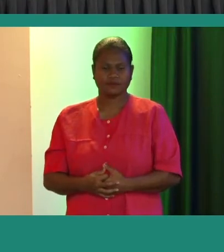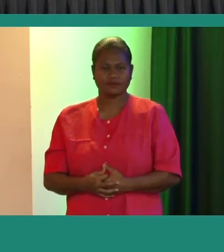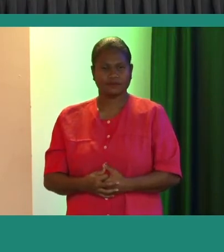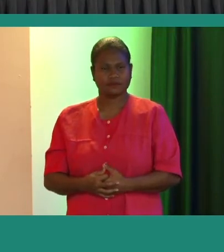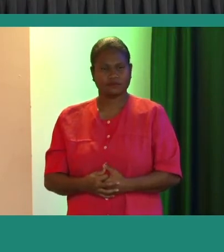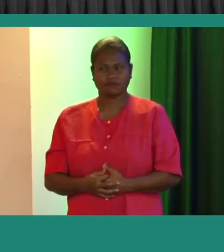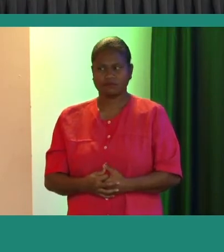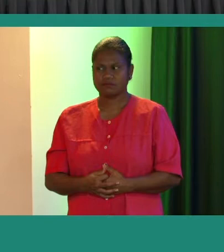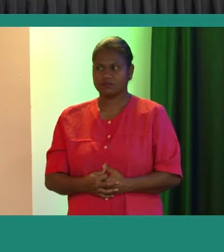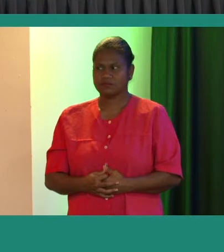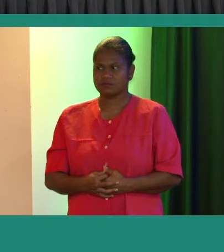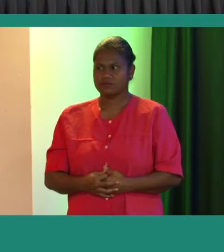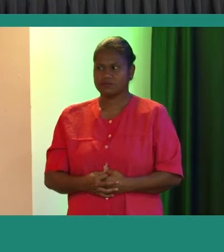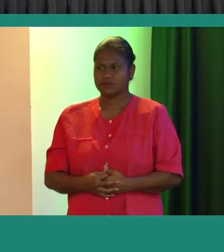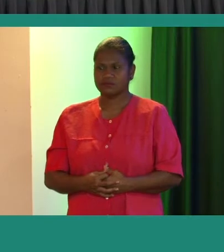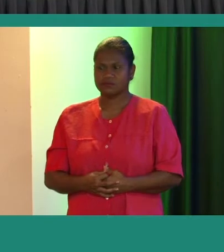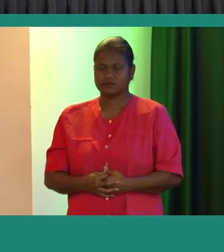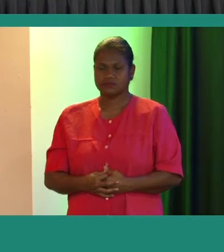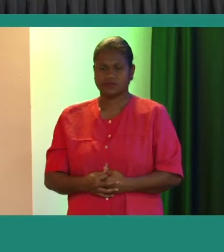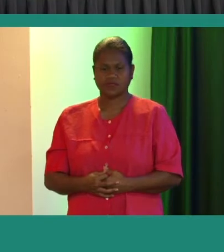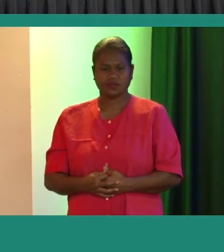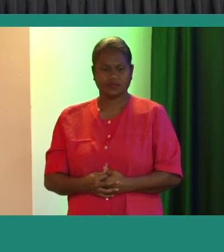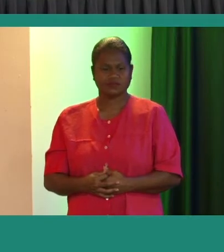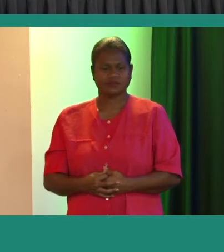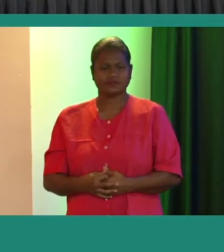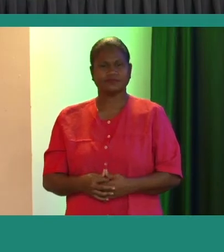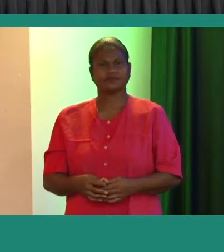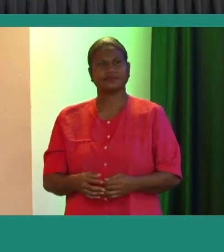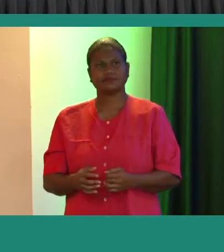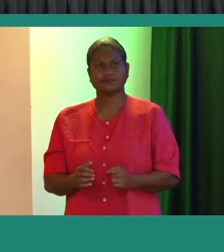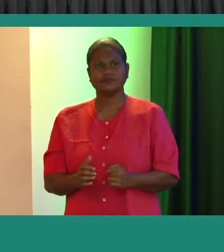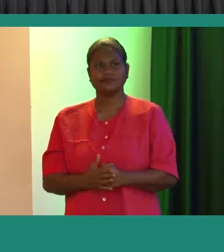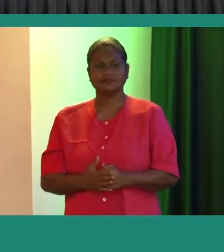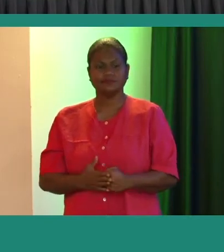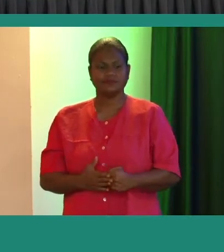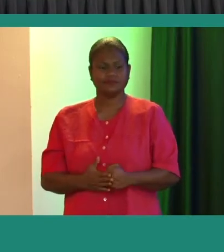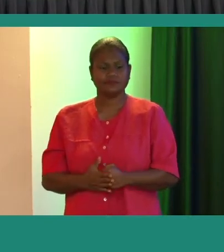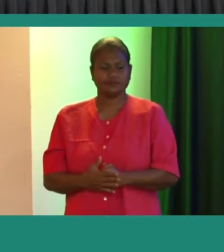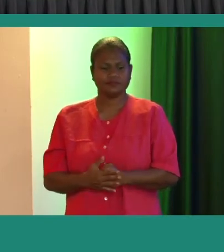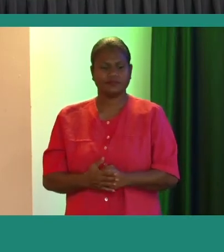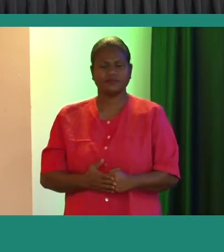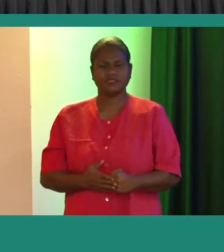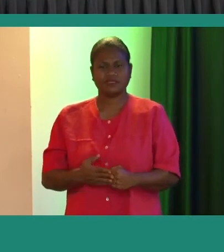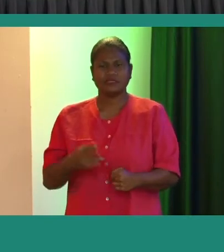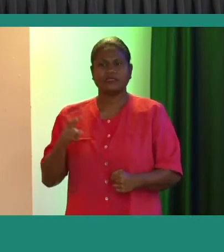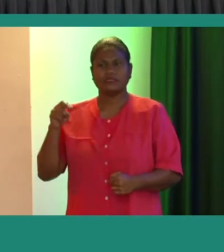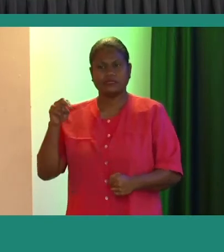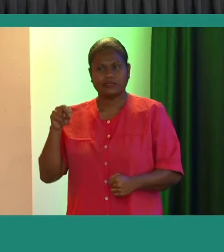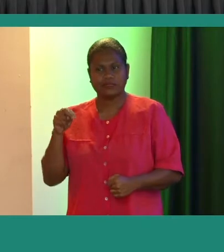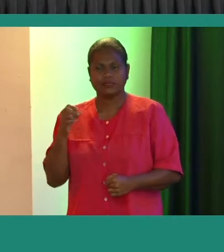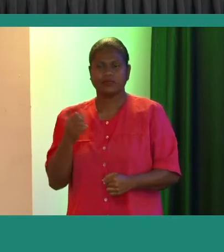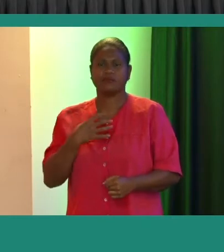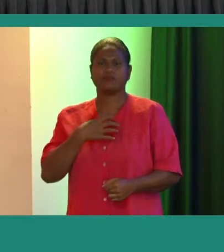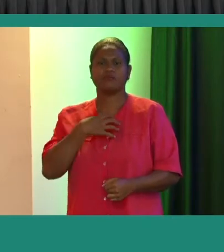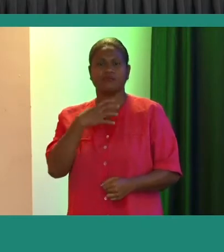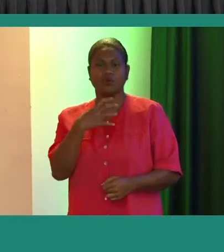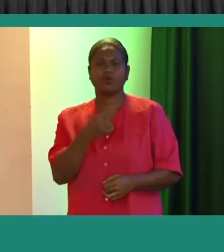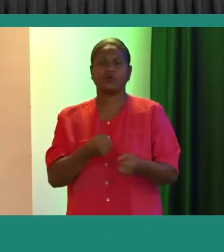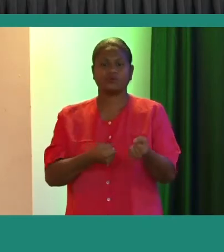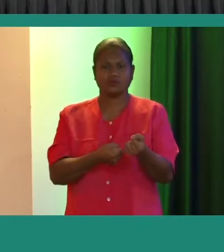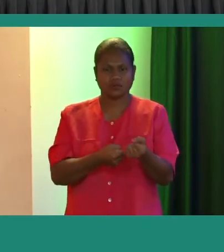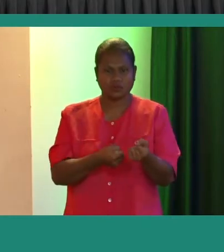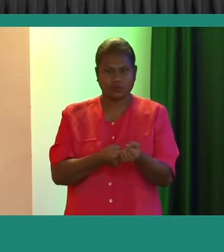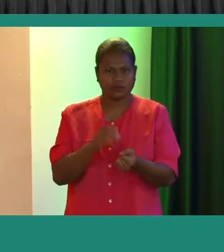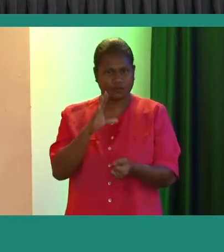it being that it needs more support from the agency